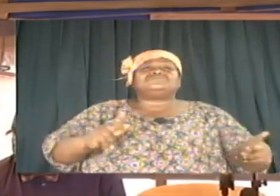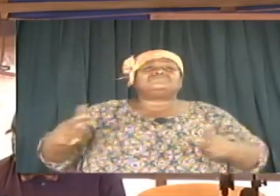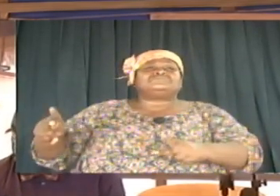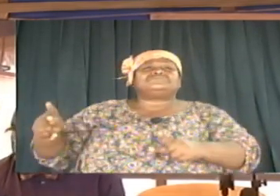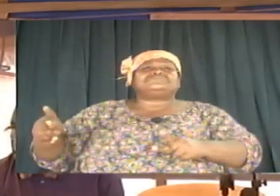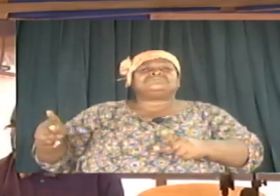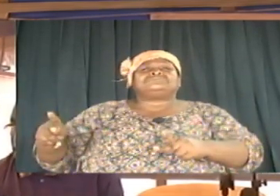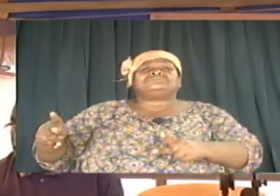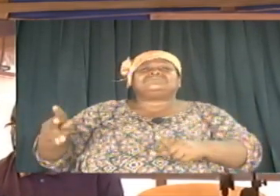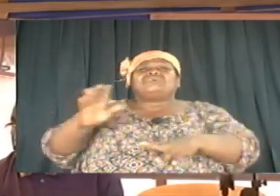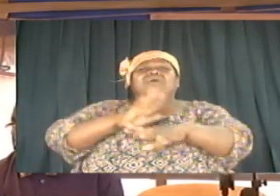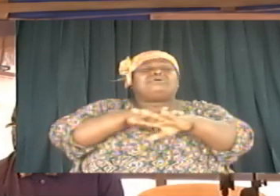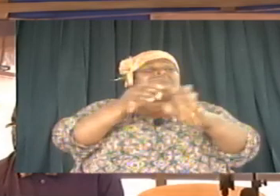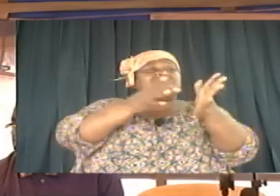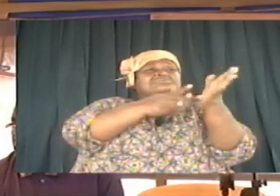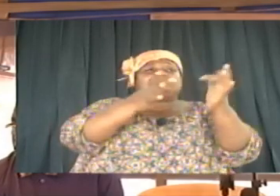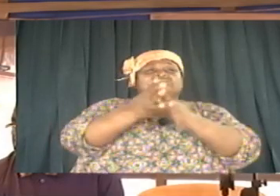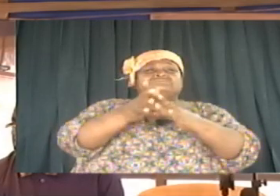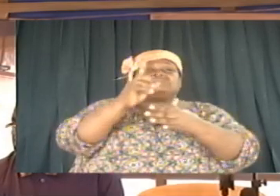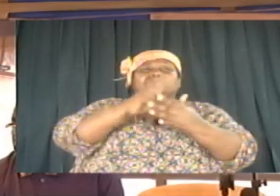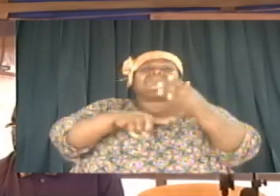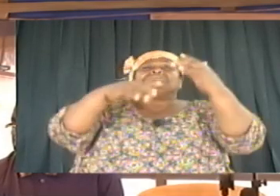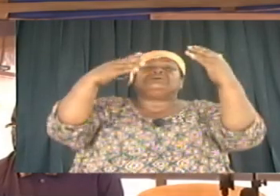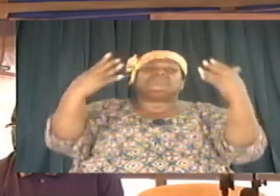shoulders. What a weight!